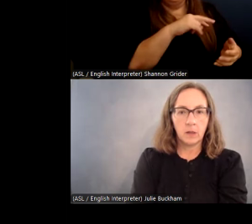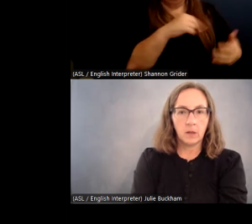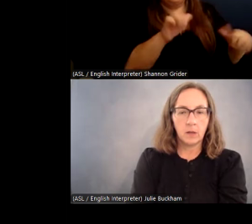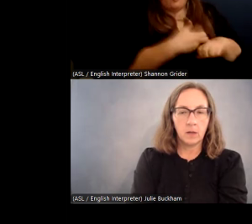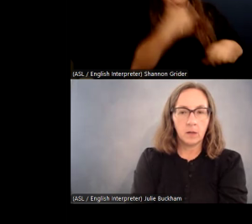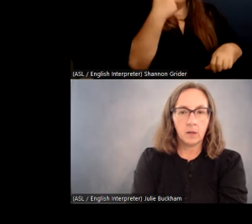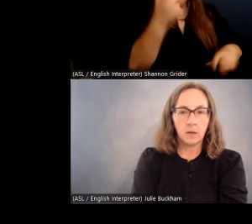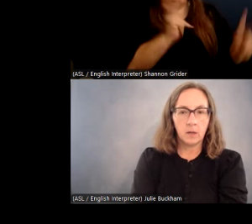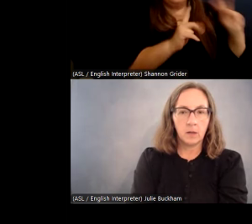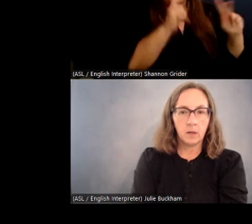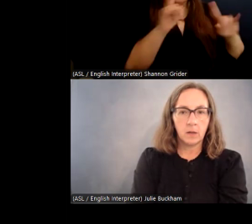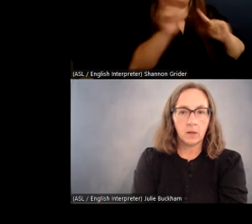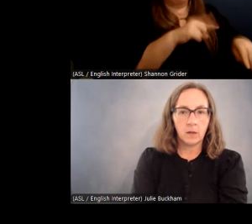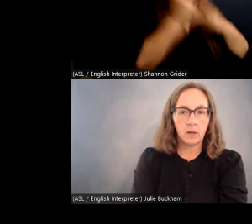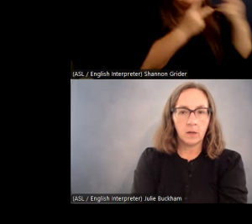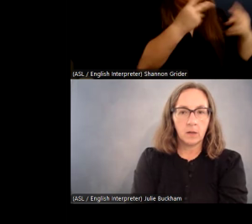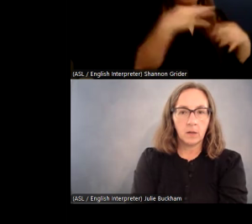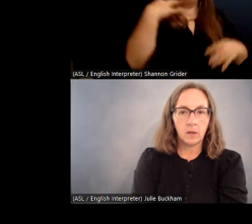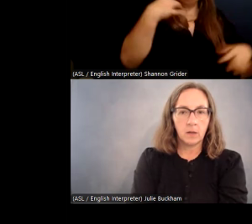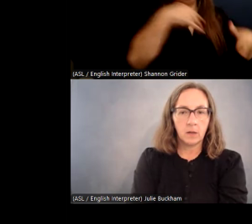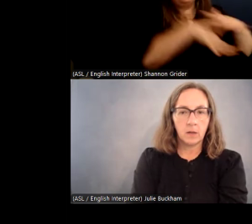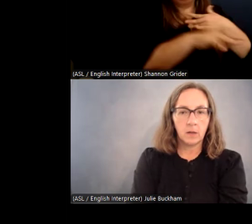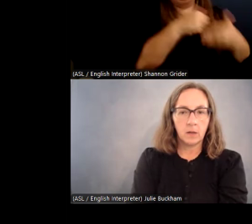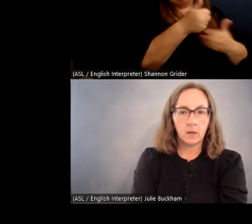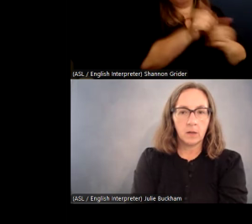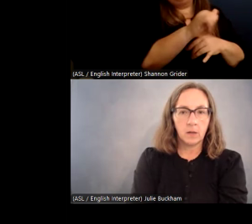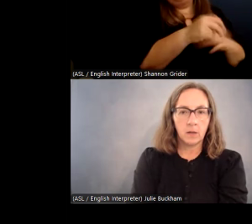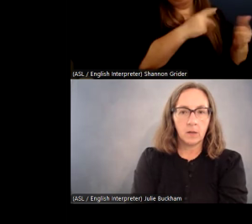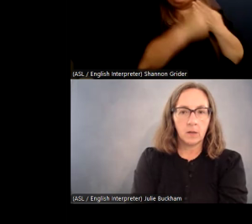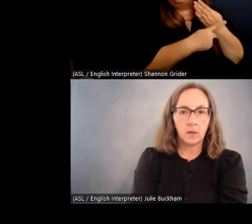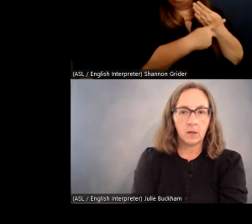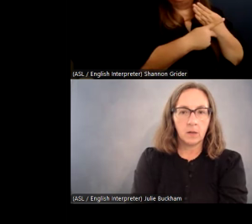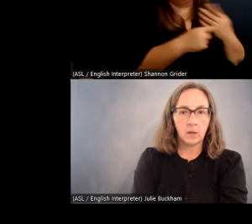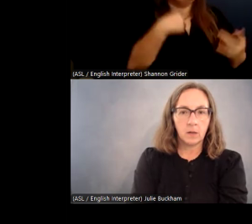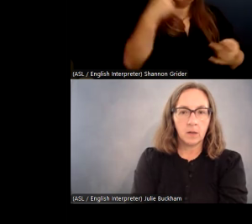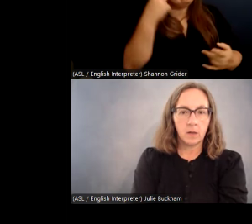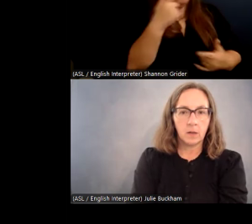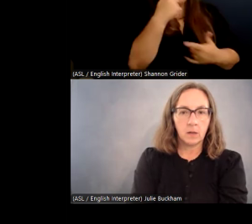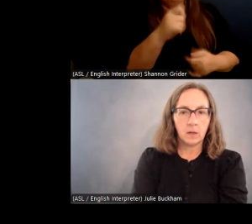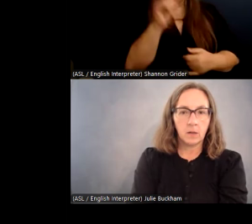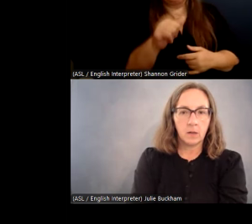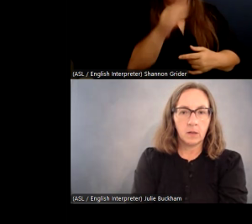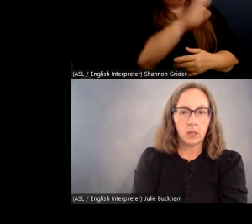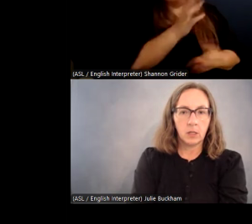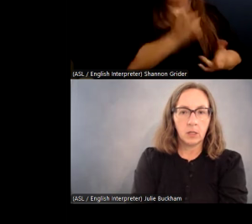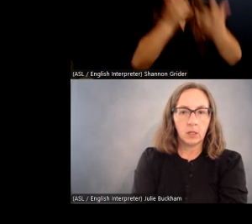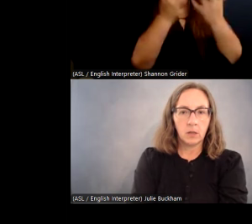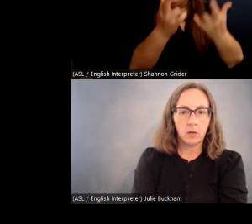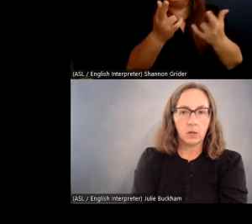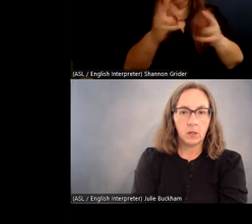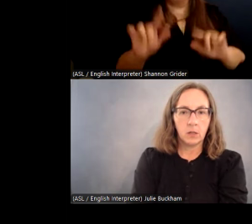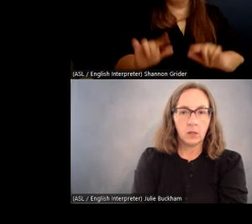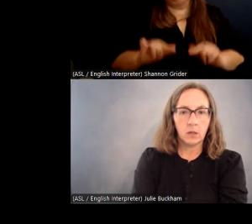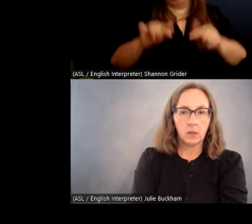at all and to give the program a voice. So I thought that was really interesting that that was a strong recommendation.